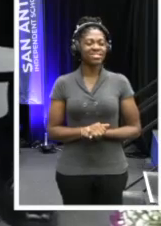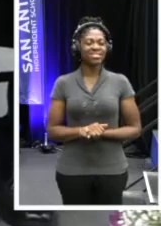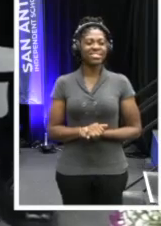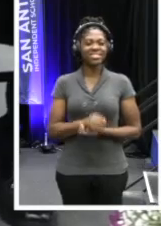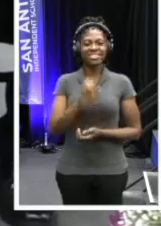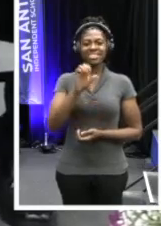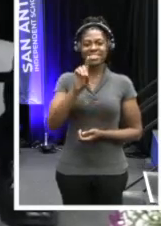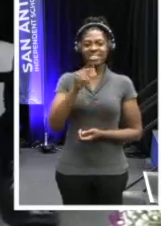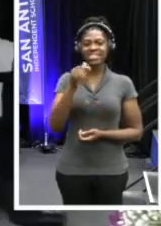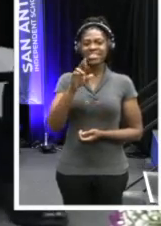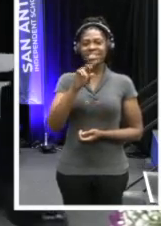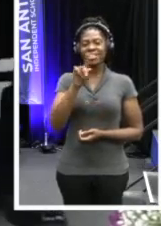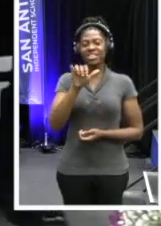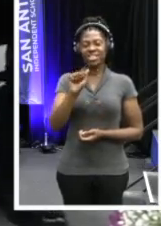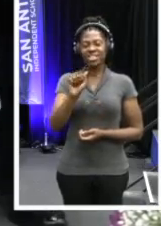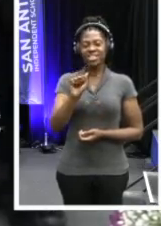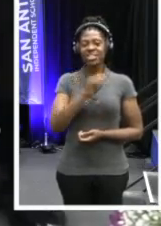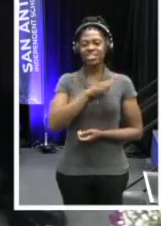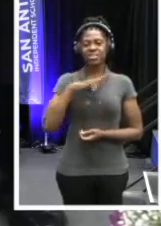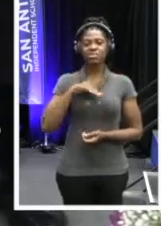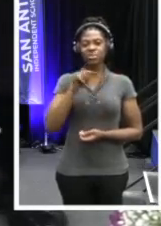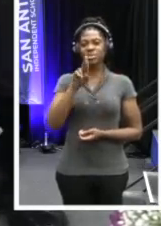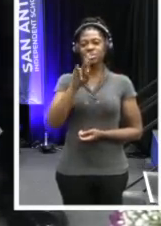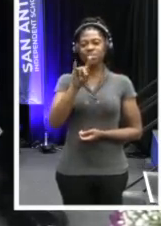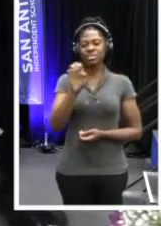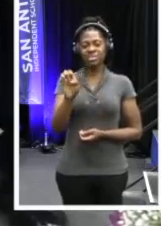Ed Garza, Board Trustee, District 7.